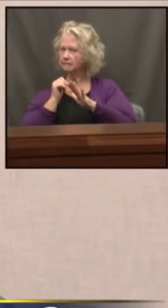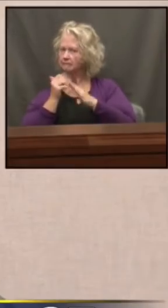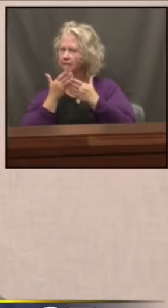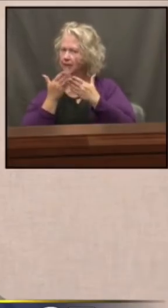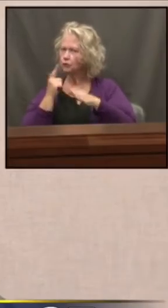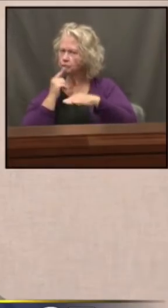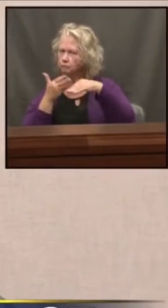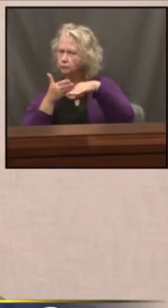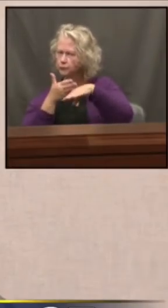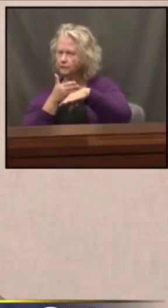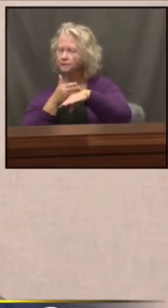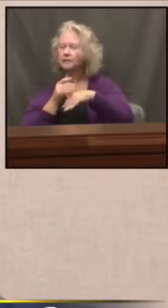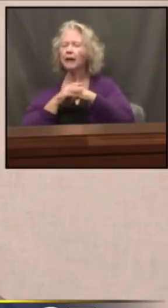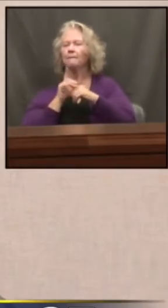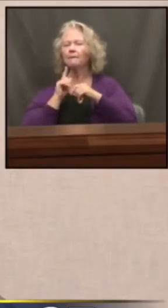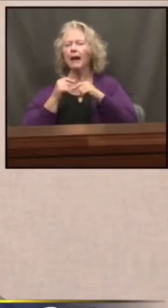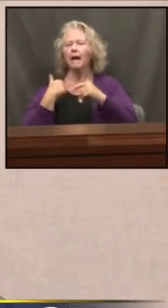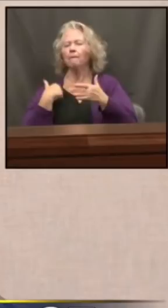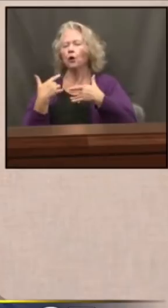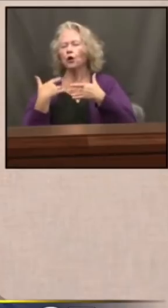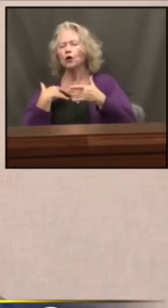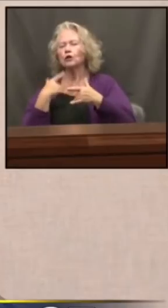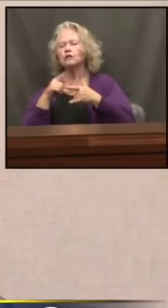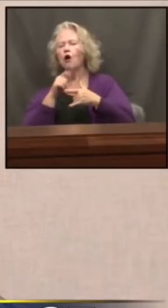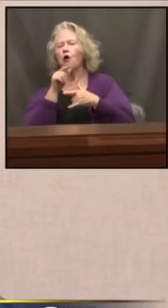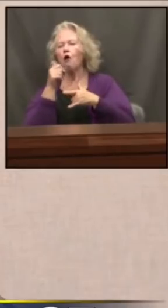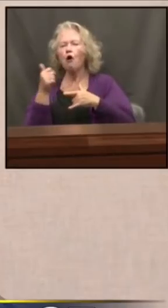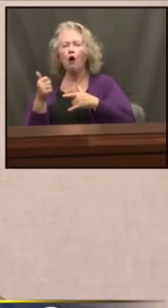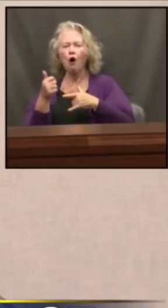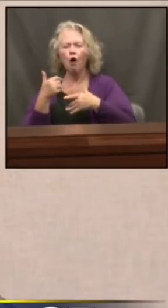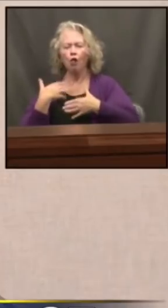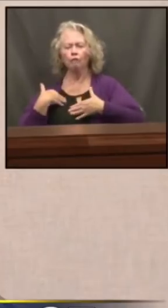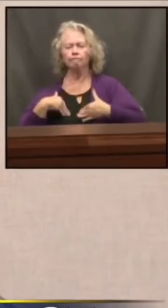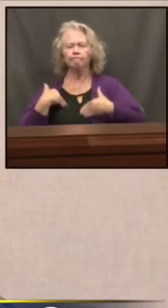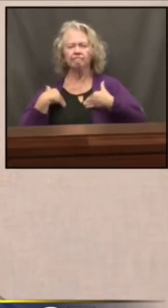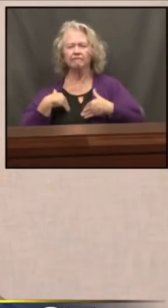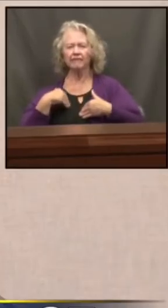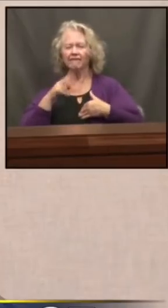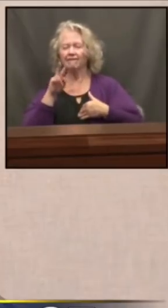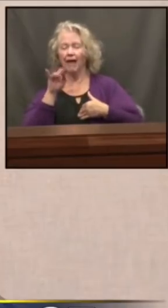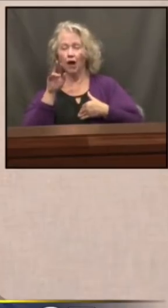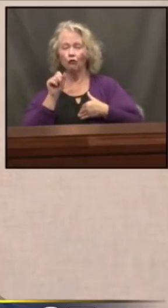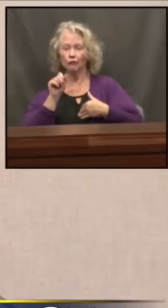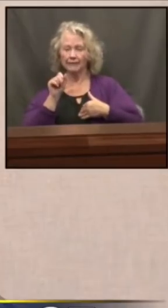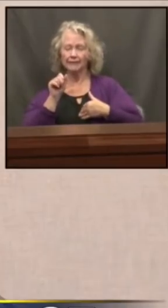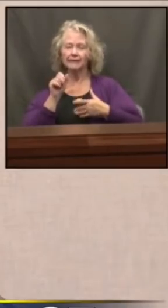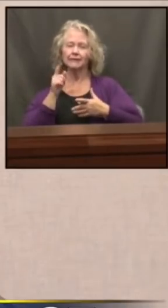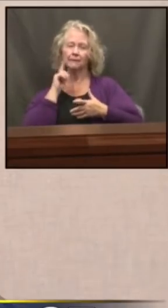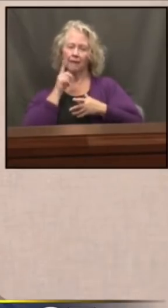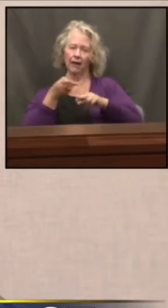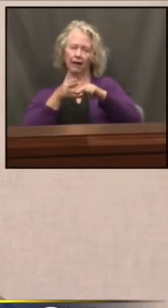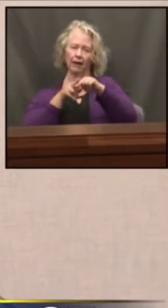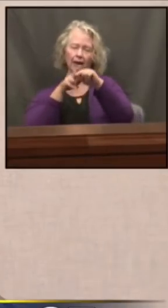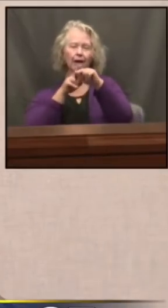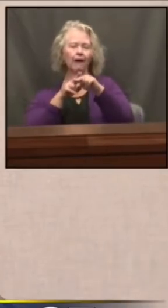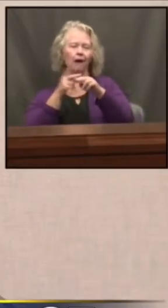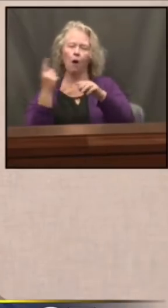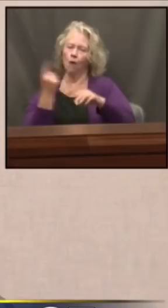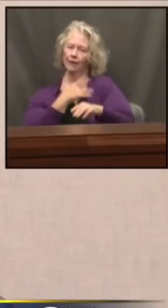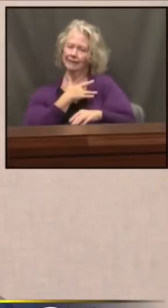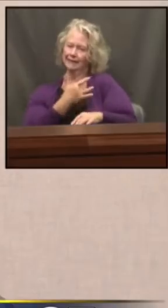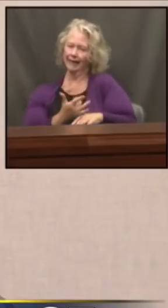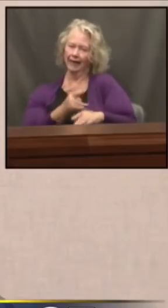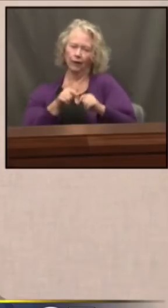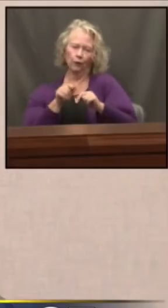am concerned that there may be other respiratory viruses that will start to come back like they always do in the winter.